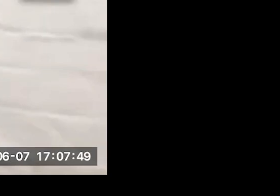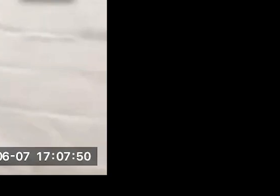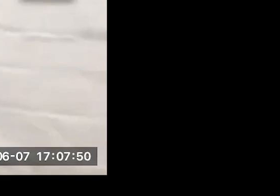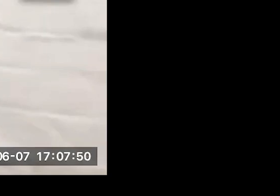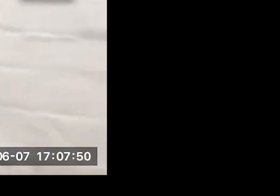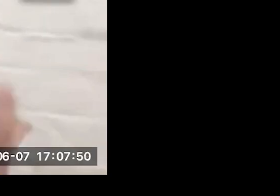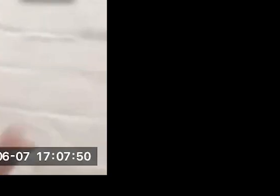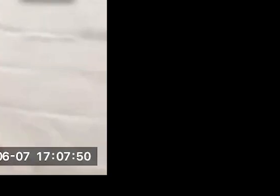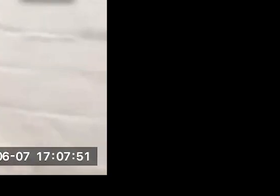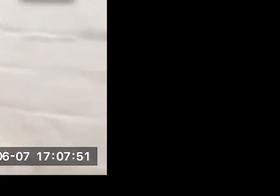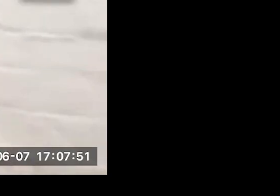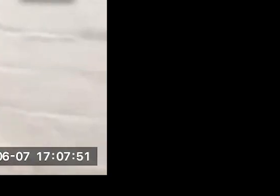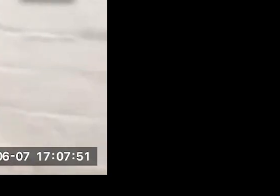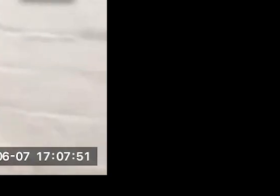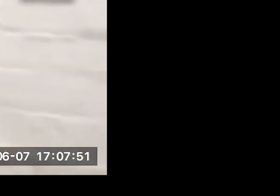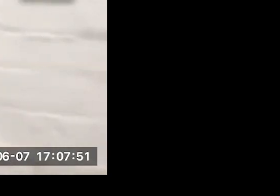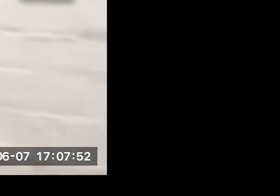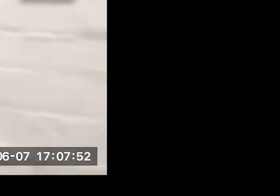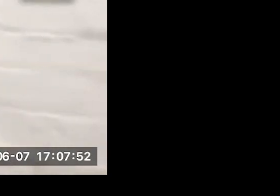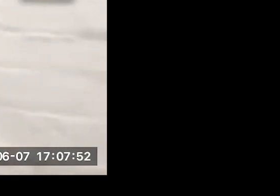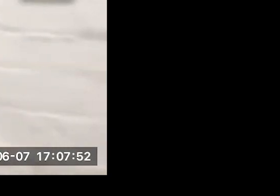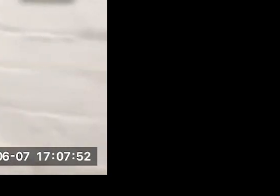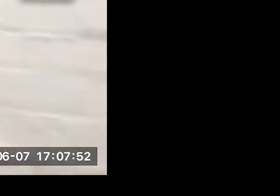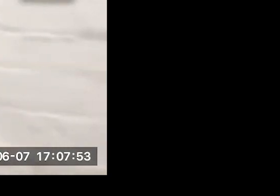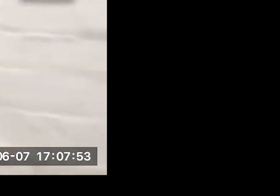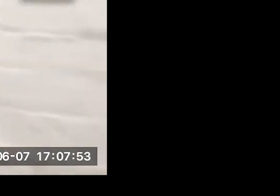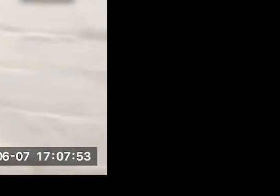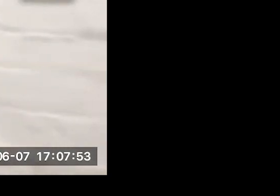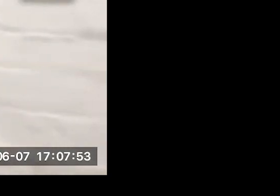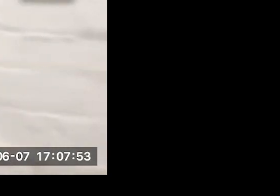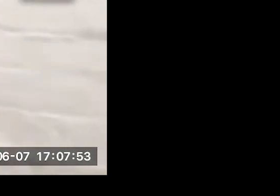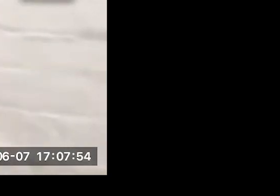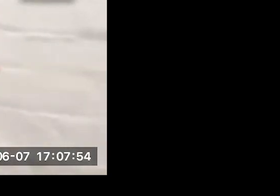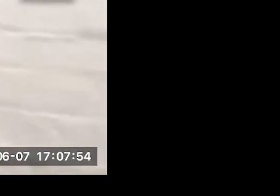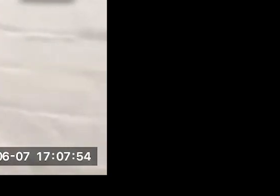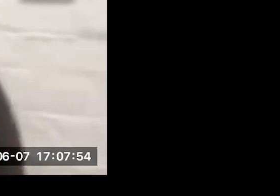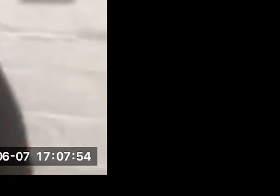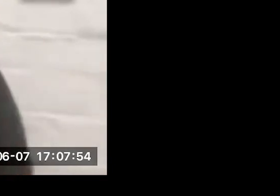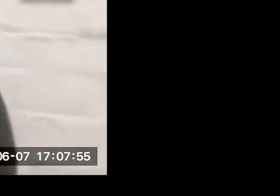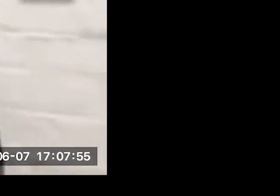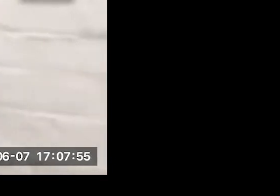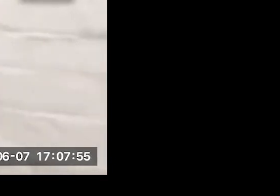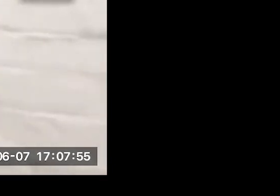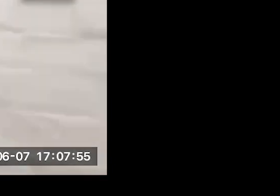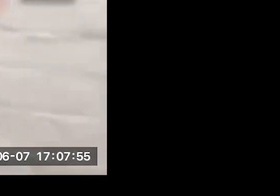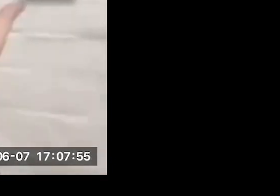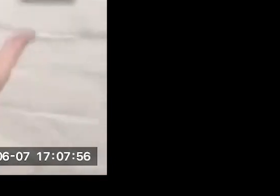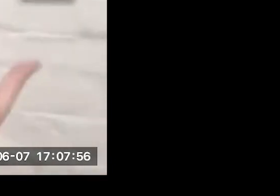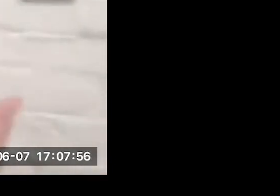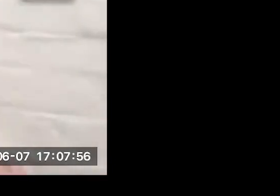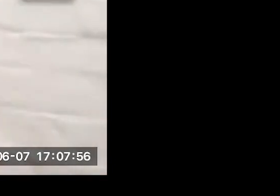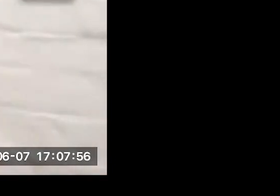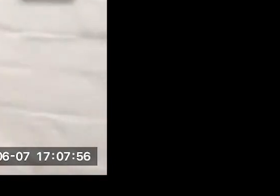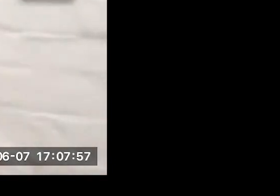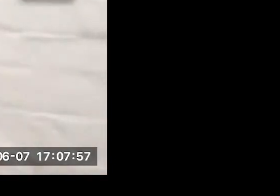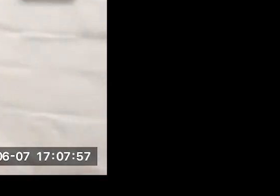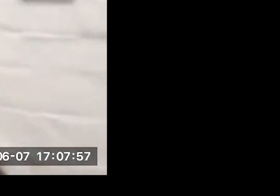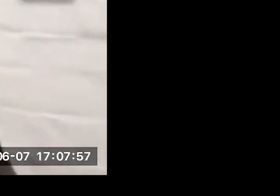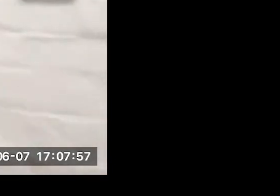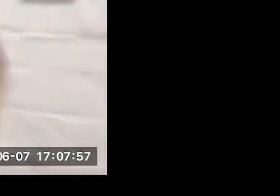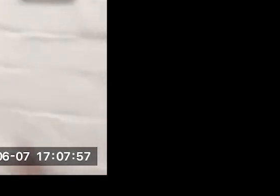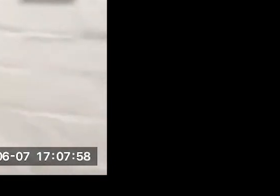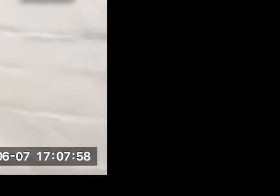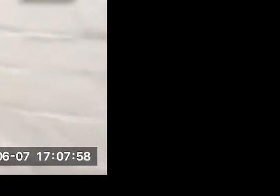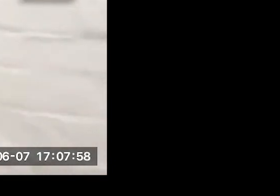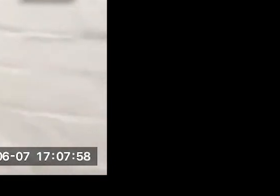I'm a white person in my mid-20s. I have curly brown hair, which is up in a bun, and I have a fringe. I've